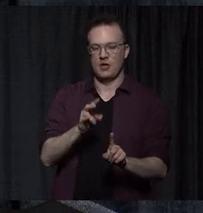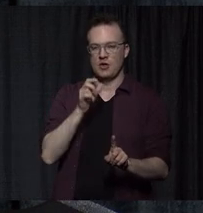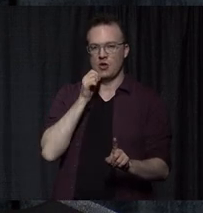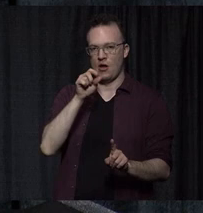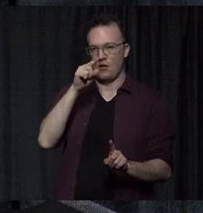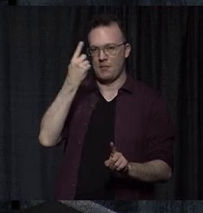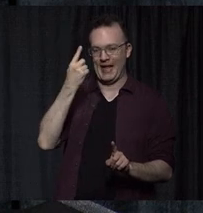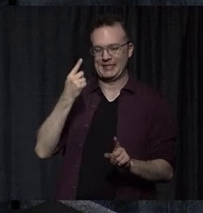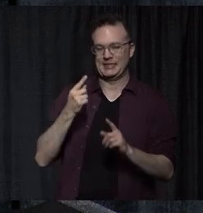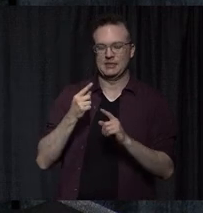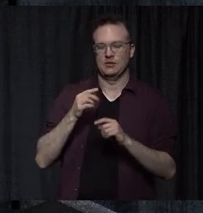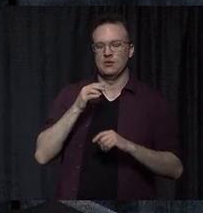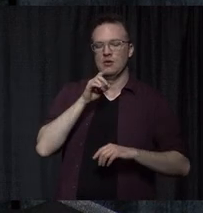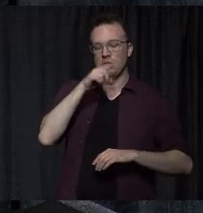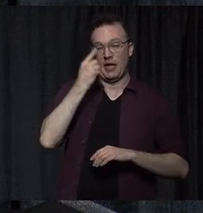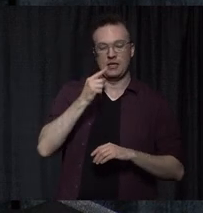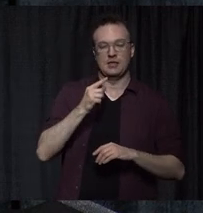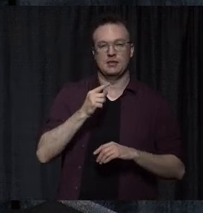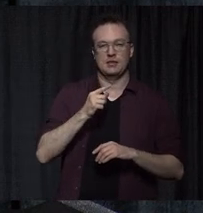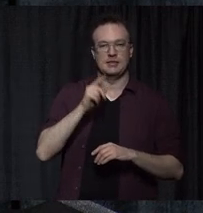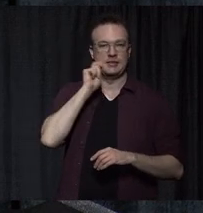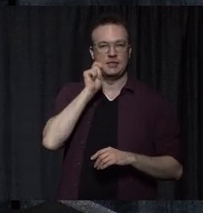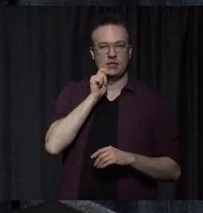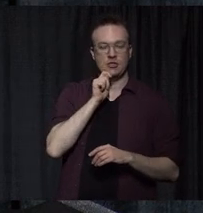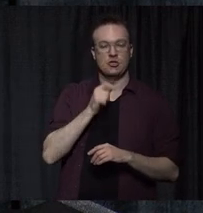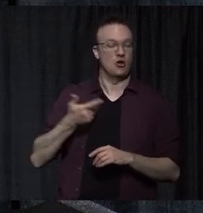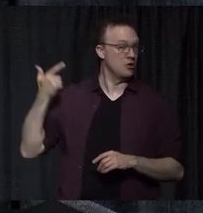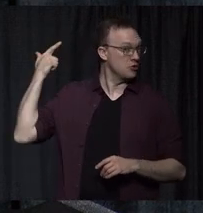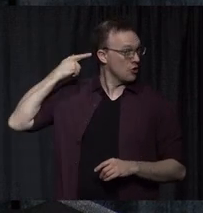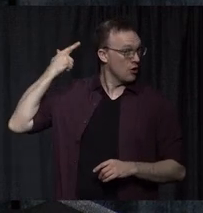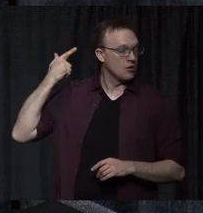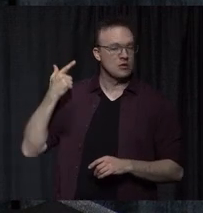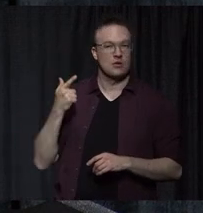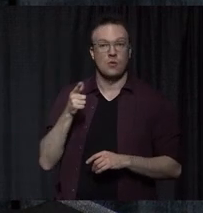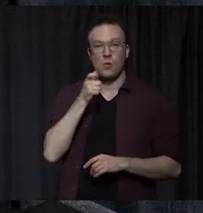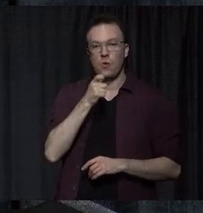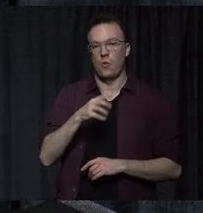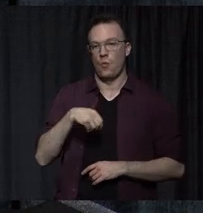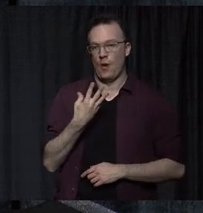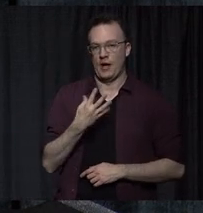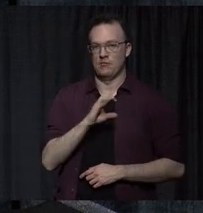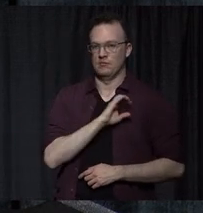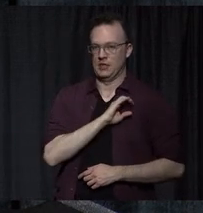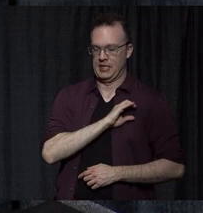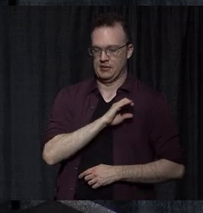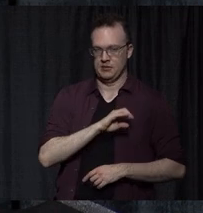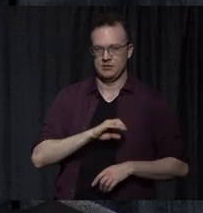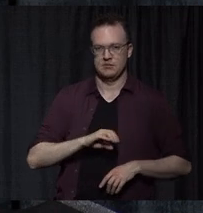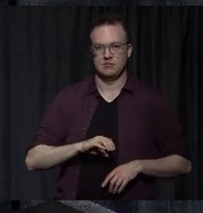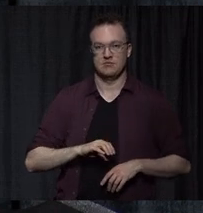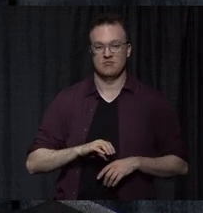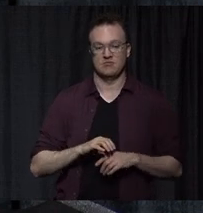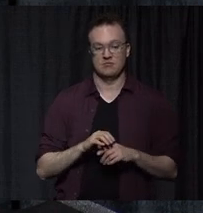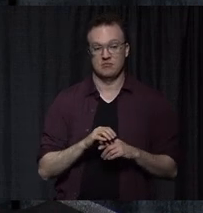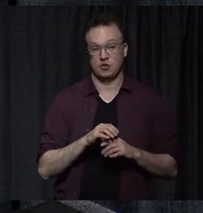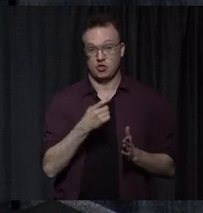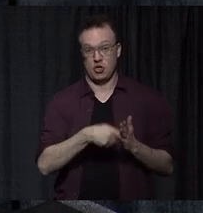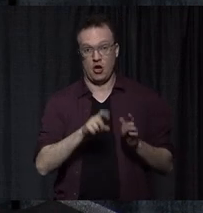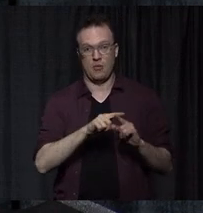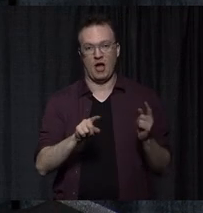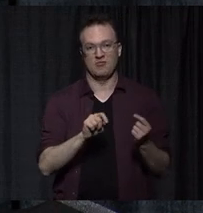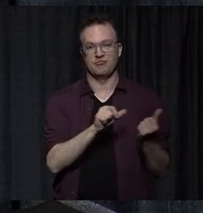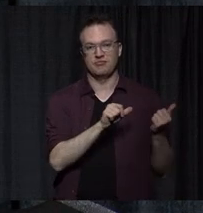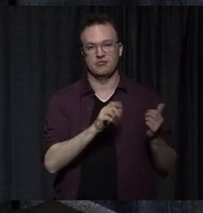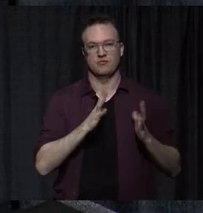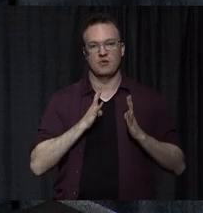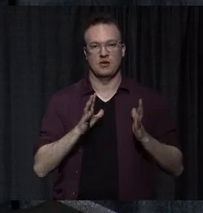who was shot in the back of the head by two white police officers. The officers were acquitted of second-degree murder. I